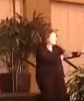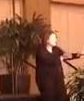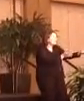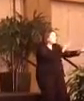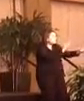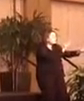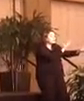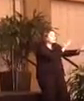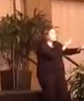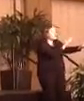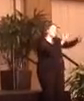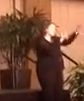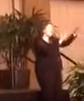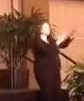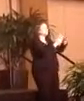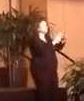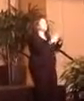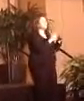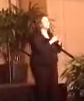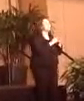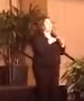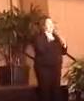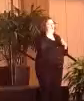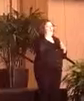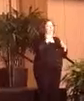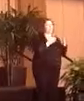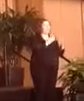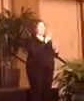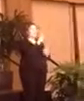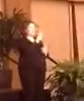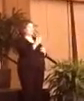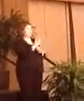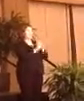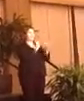star. Thought maybe there'd be 2.5 out there.